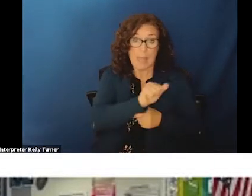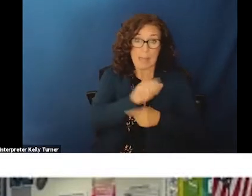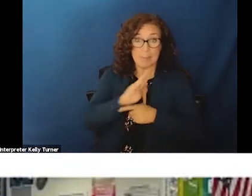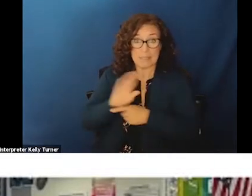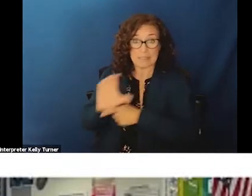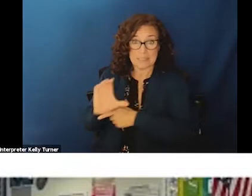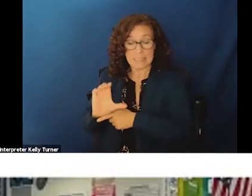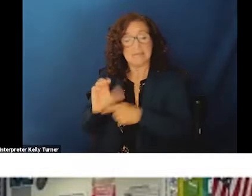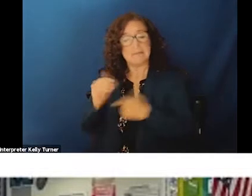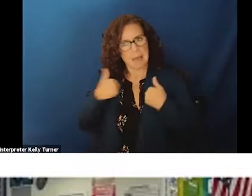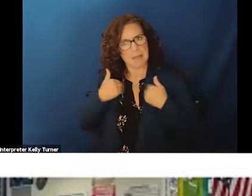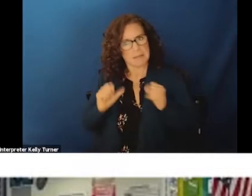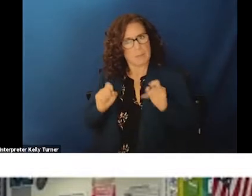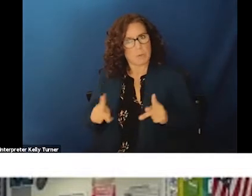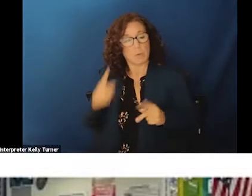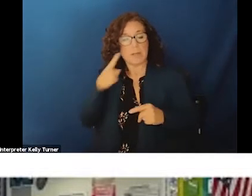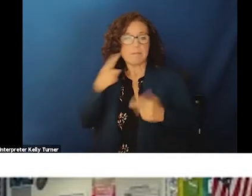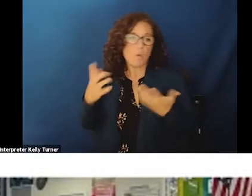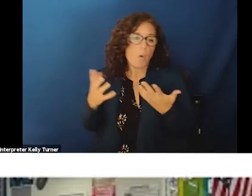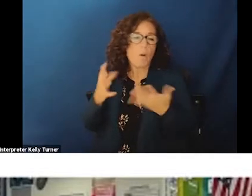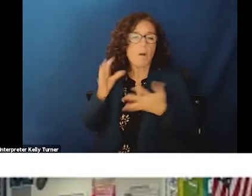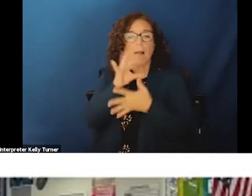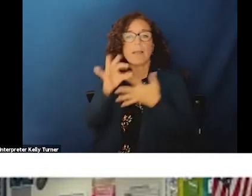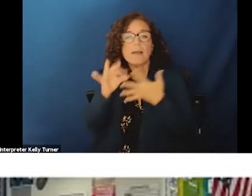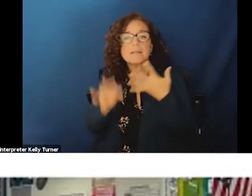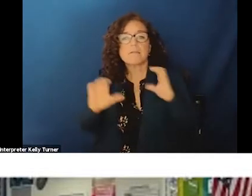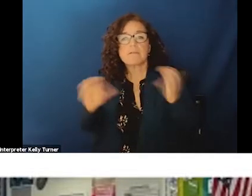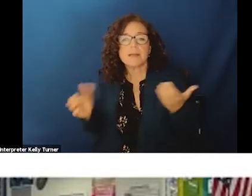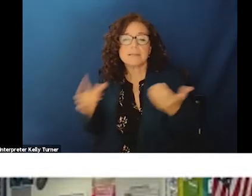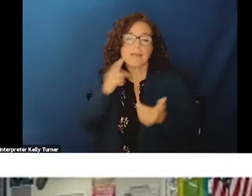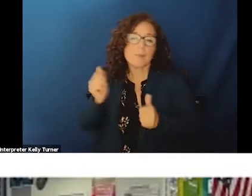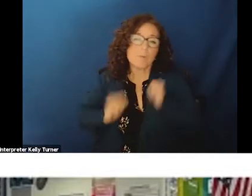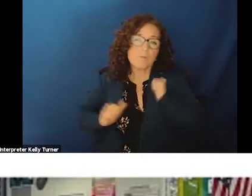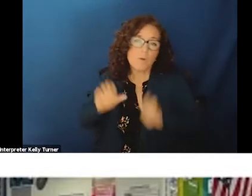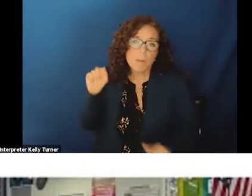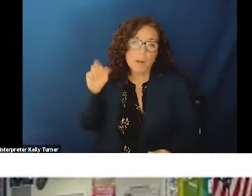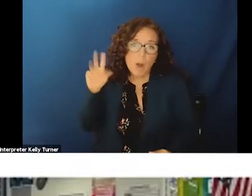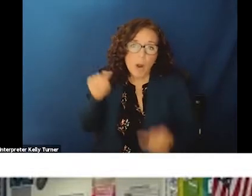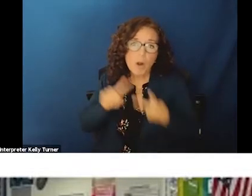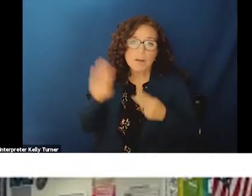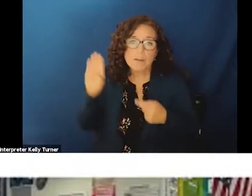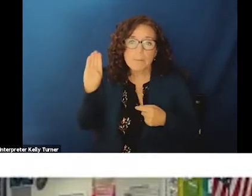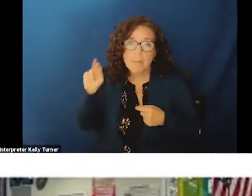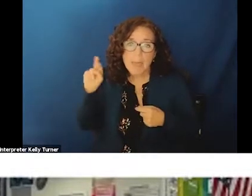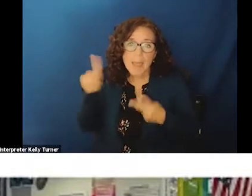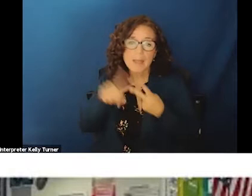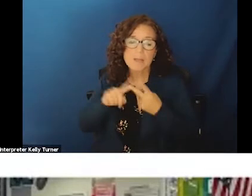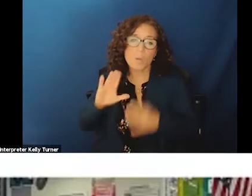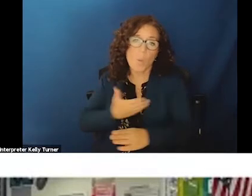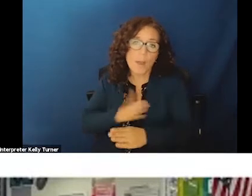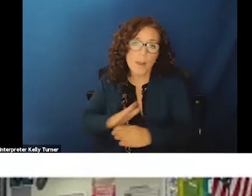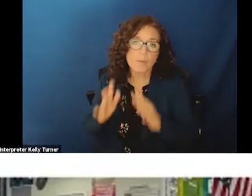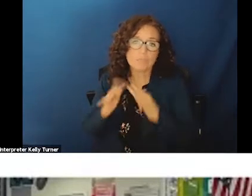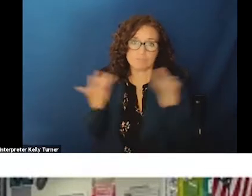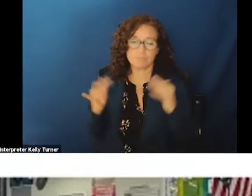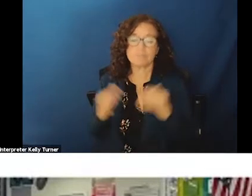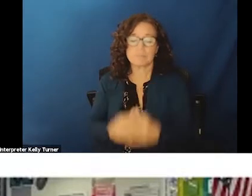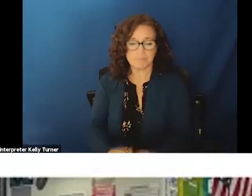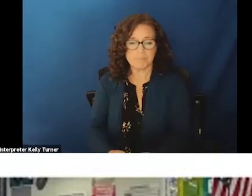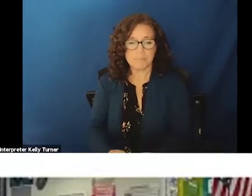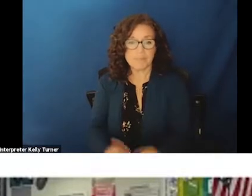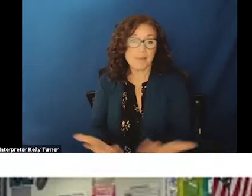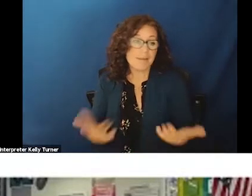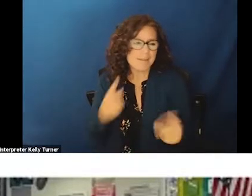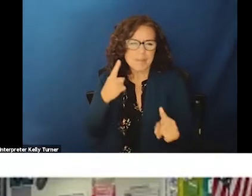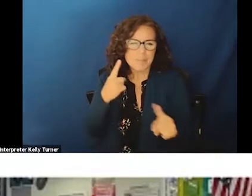elective programs or performing arts, band, choir. And then also beyond co-curriculars, just school